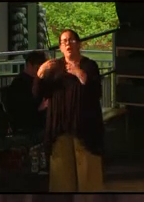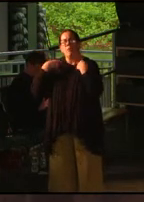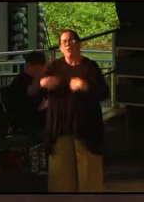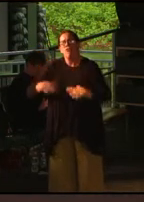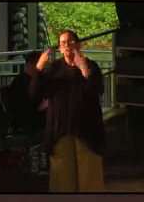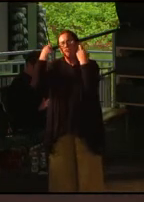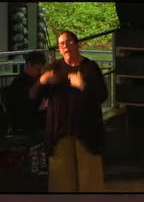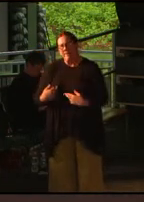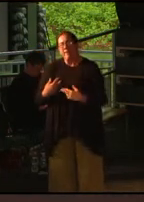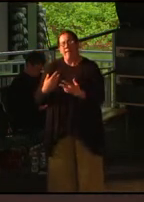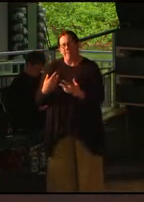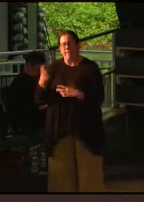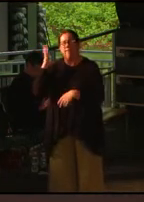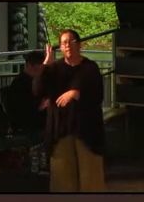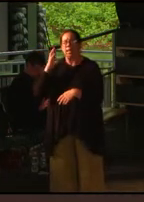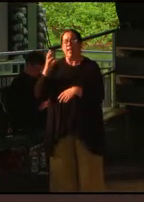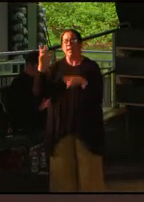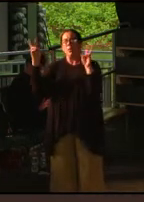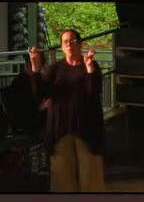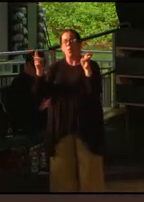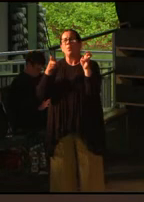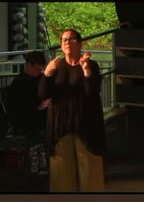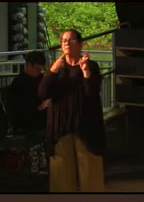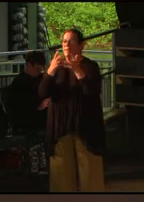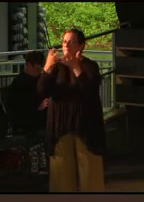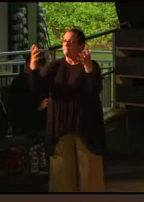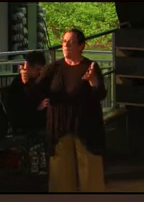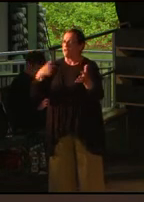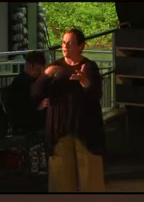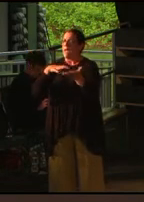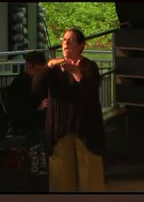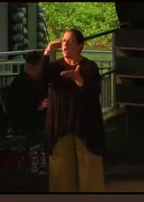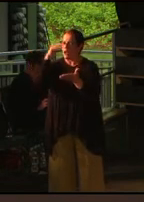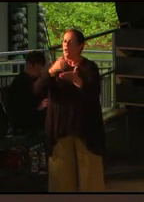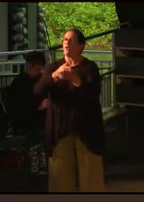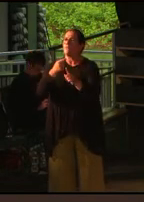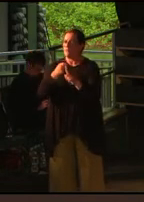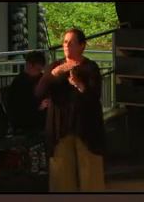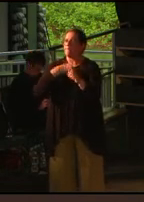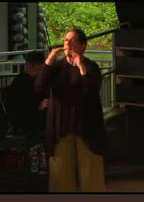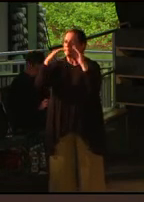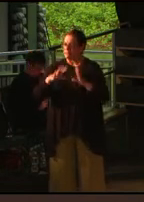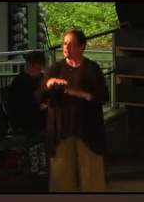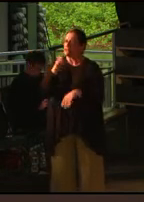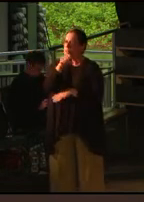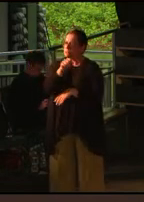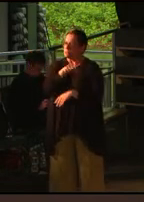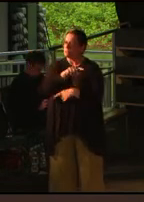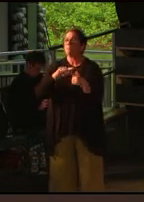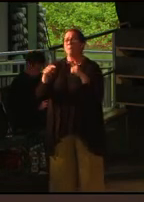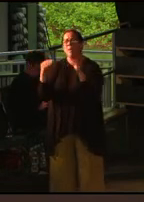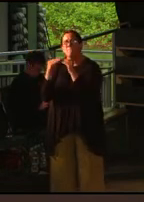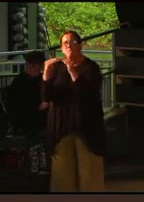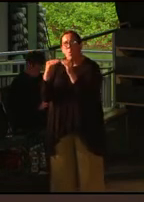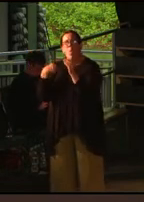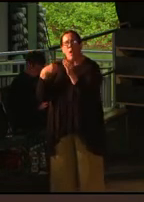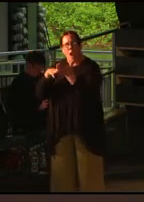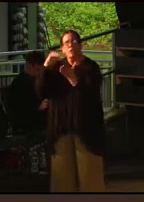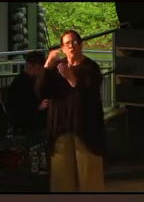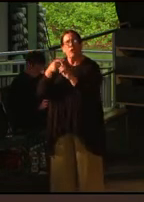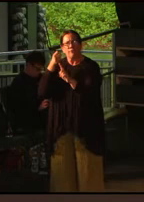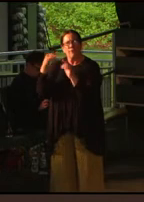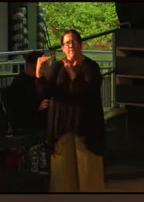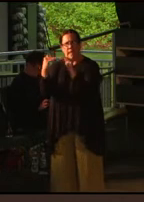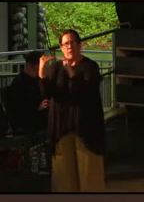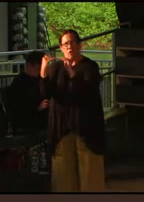"Much I have learned from my teachers. Even more have I learned from my colleagues. But from